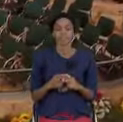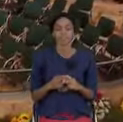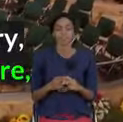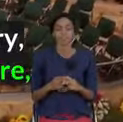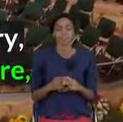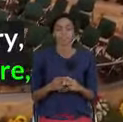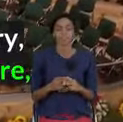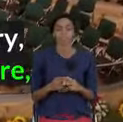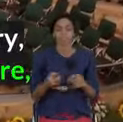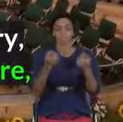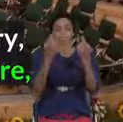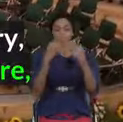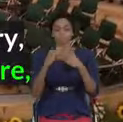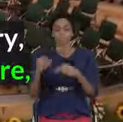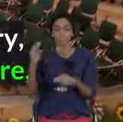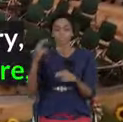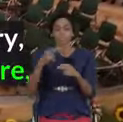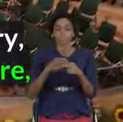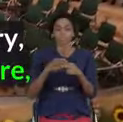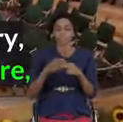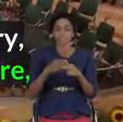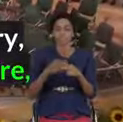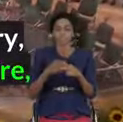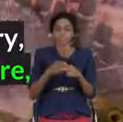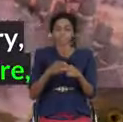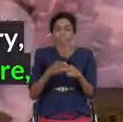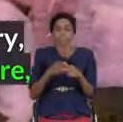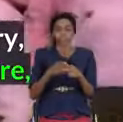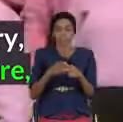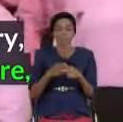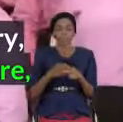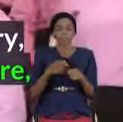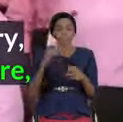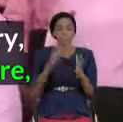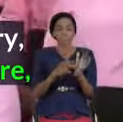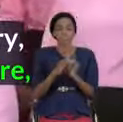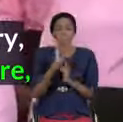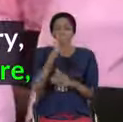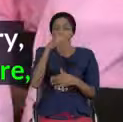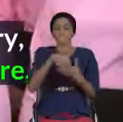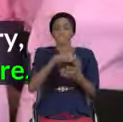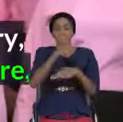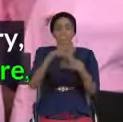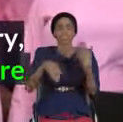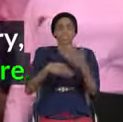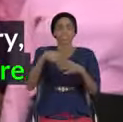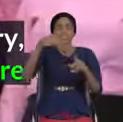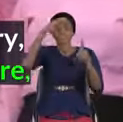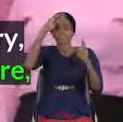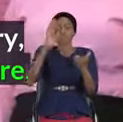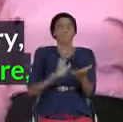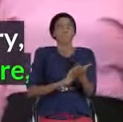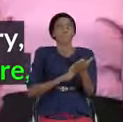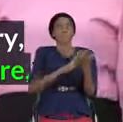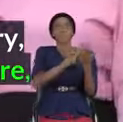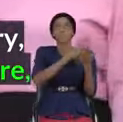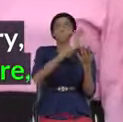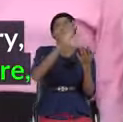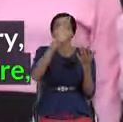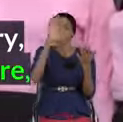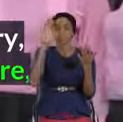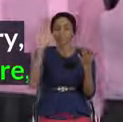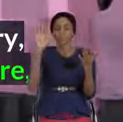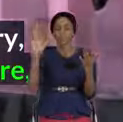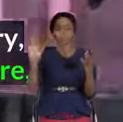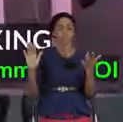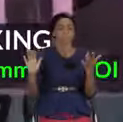name. Coming soon, he's coming, Jesus, in all his glory,